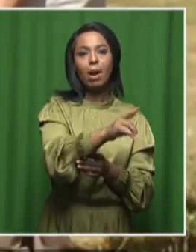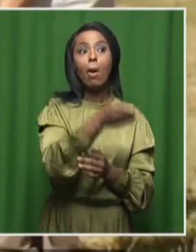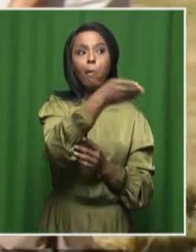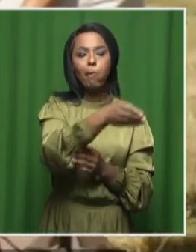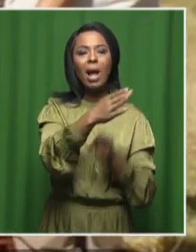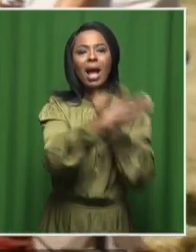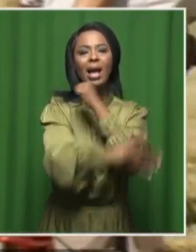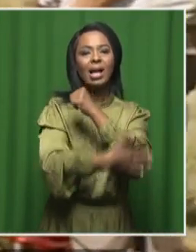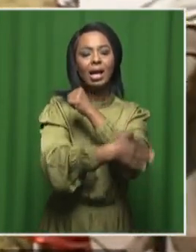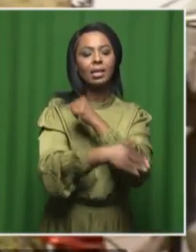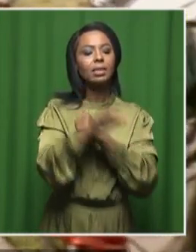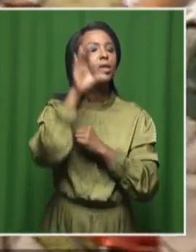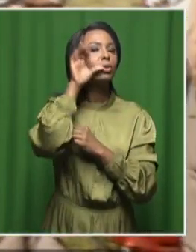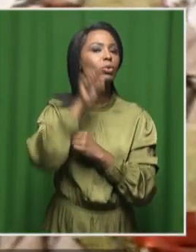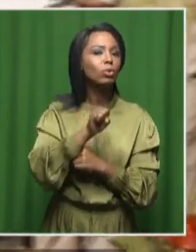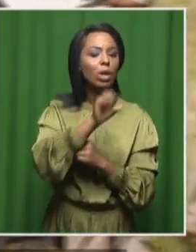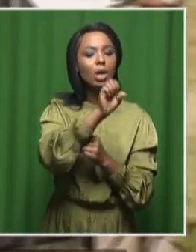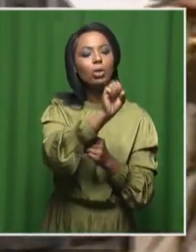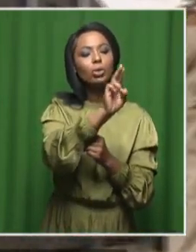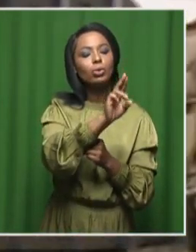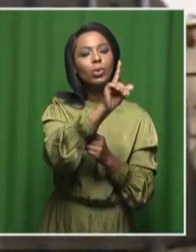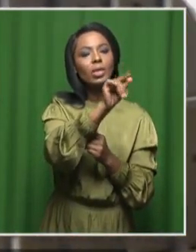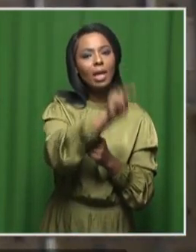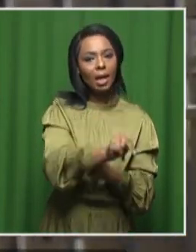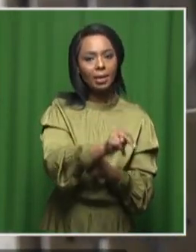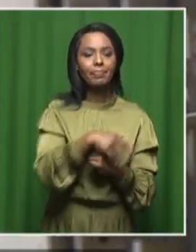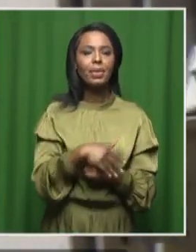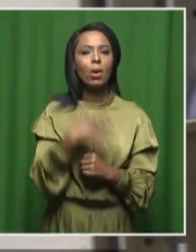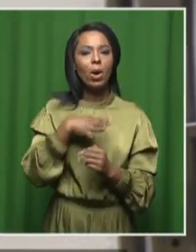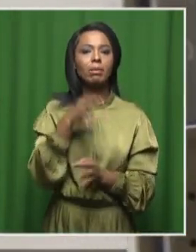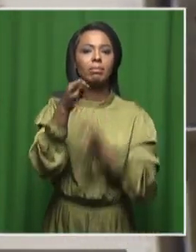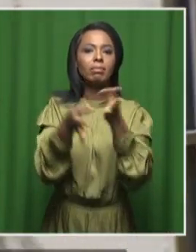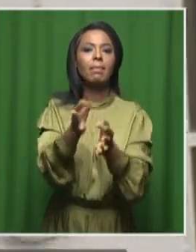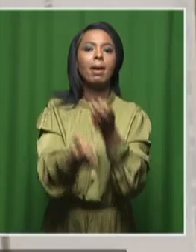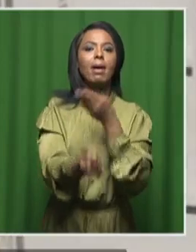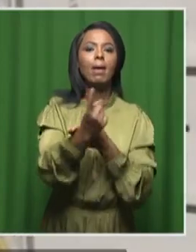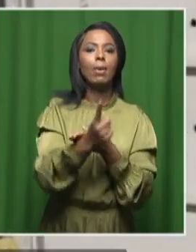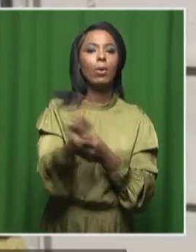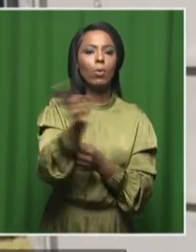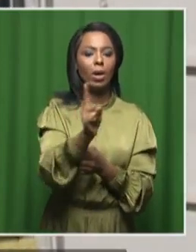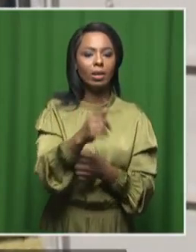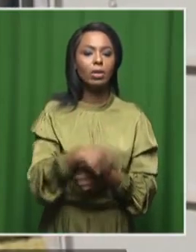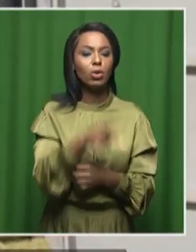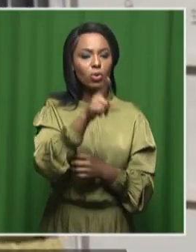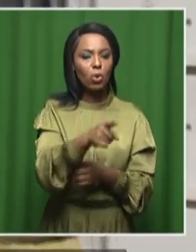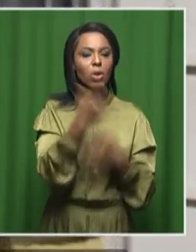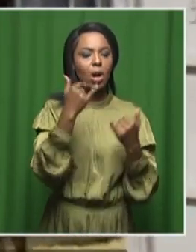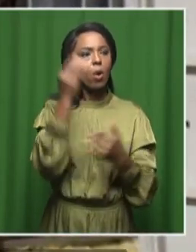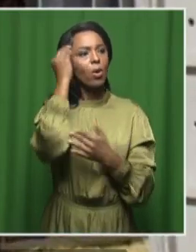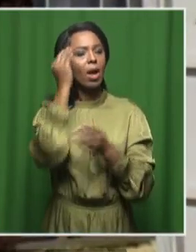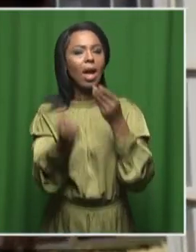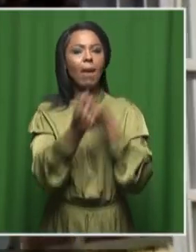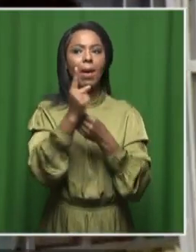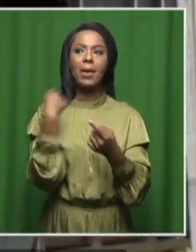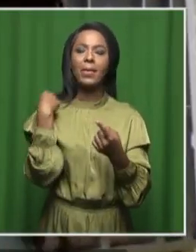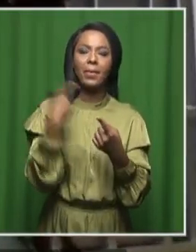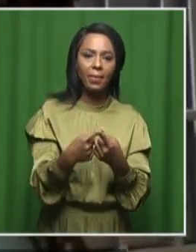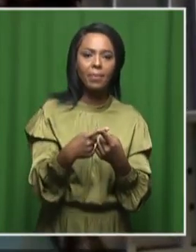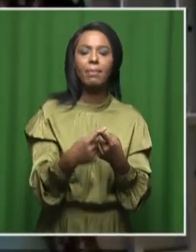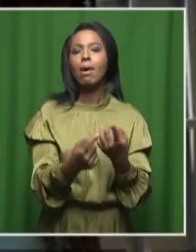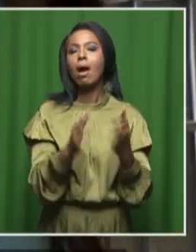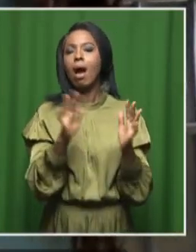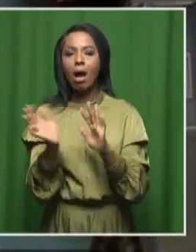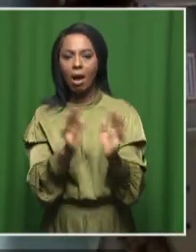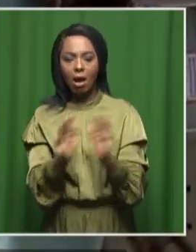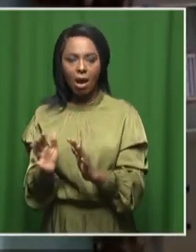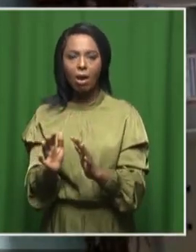in just to take us through what has been happening. You've been on the ground, you know what has been happening, you know the